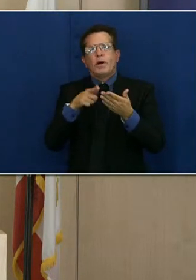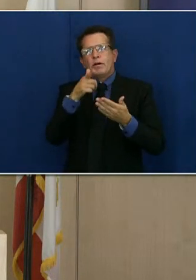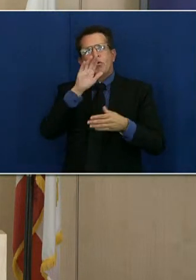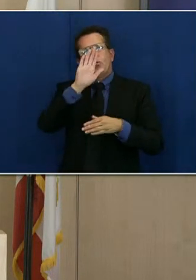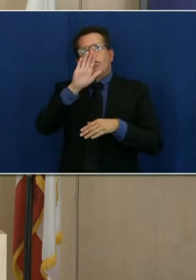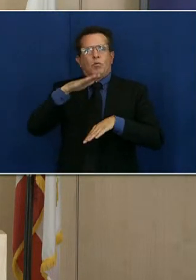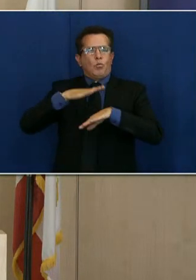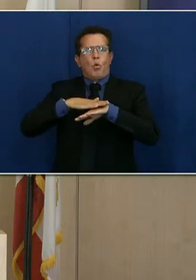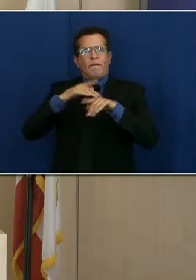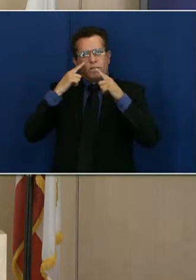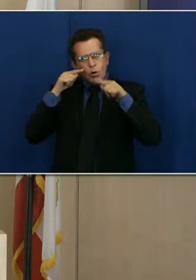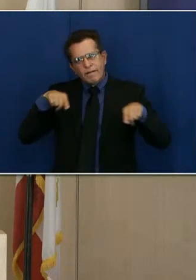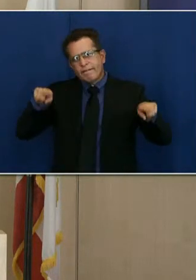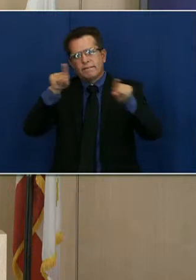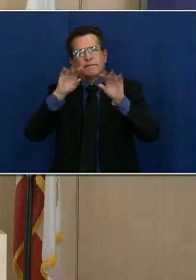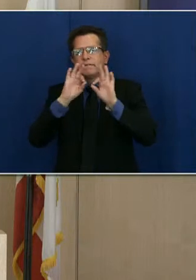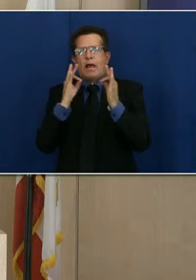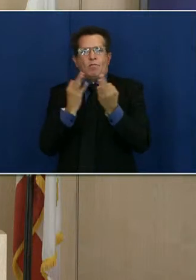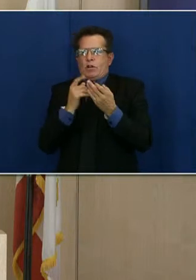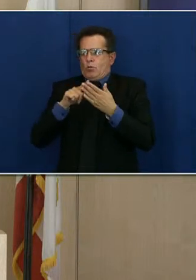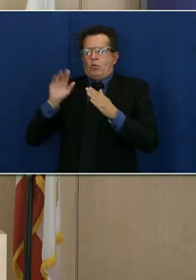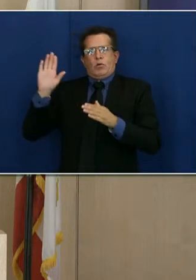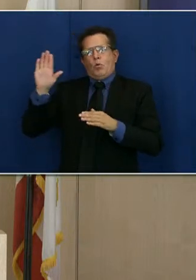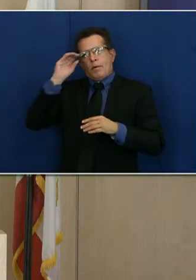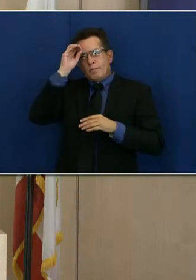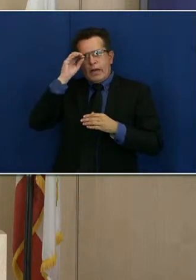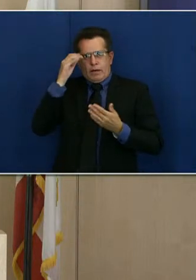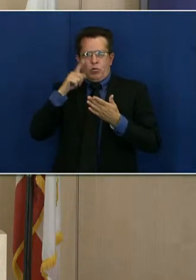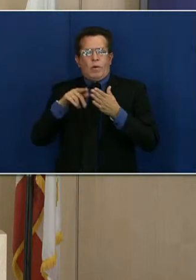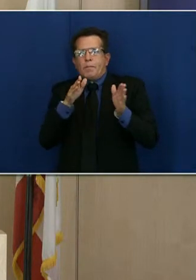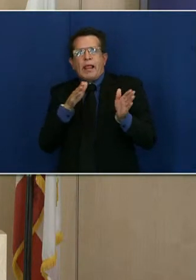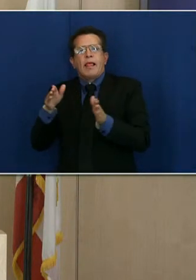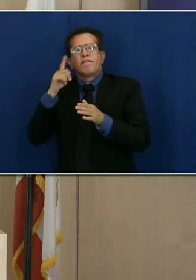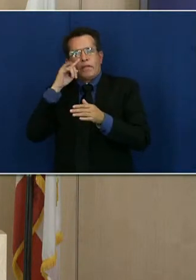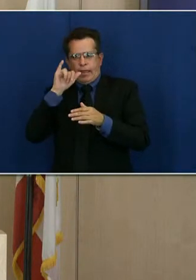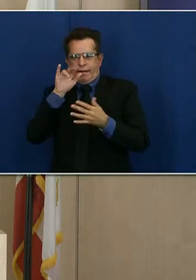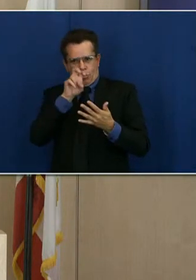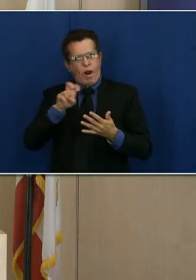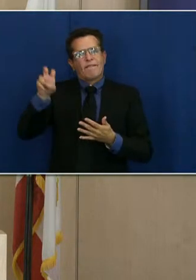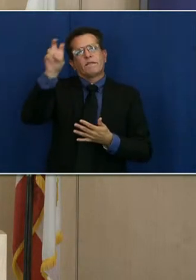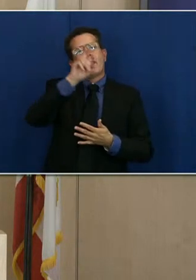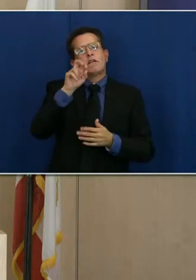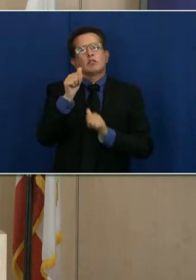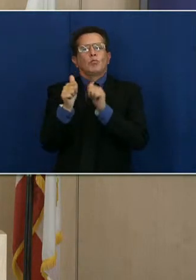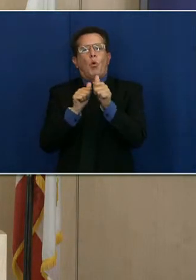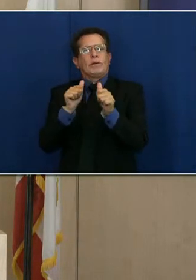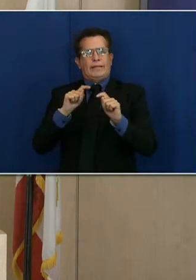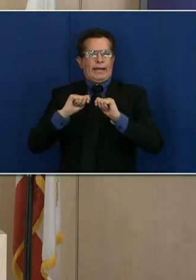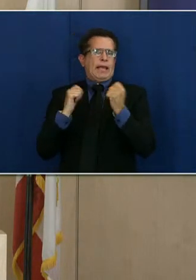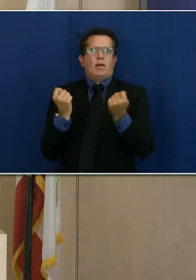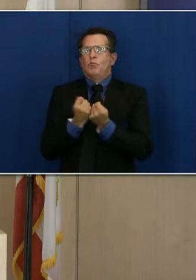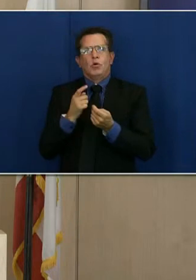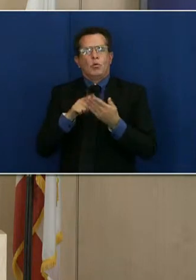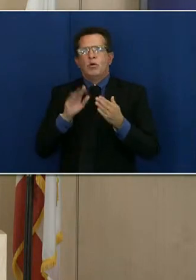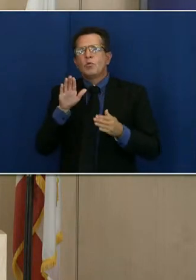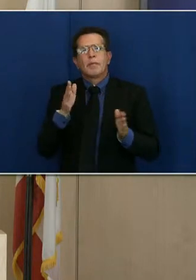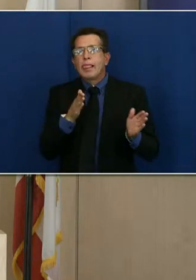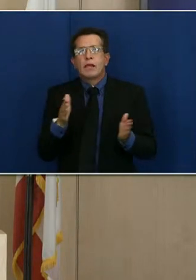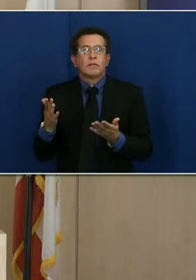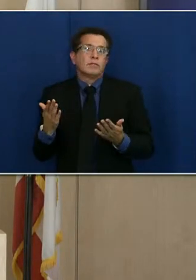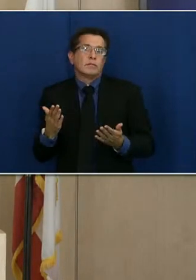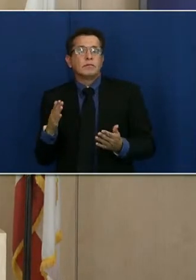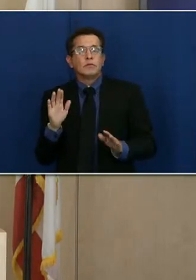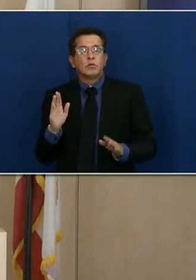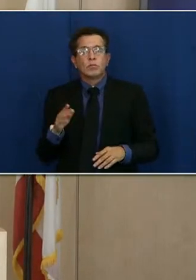And again, just can you reaffirm your position on traveling youth sports teams? Okay, Dr. Wooten's going to respond.